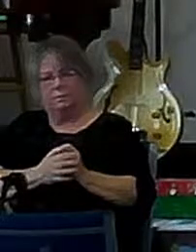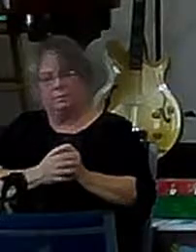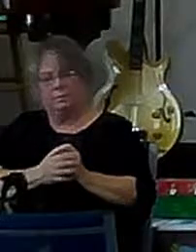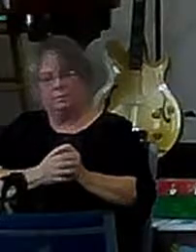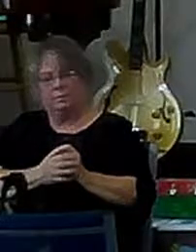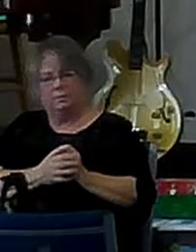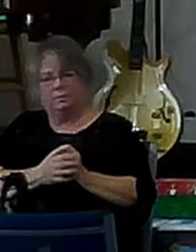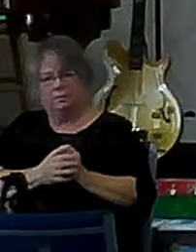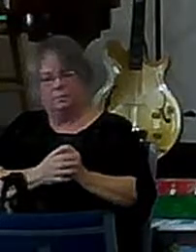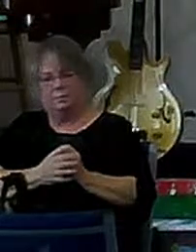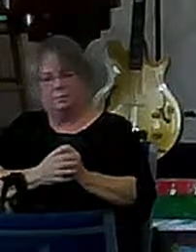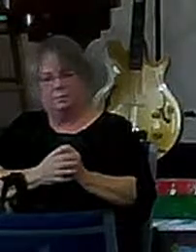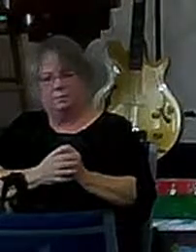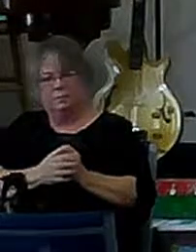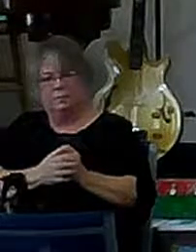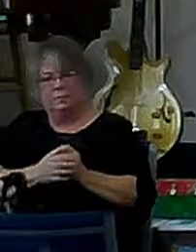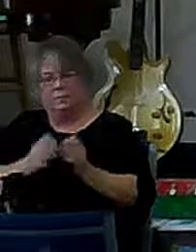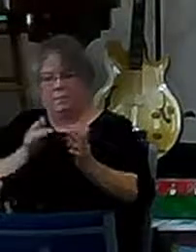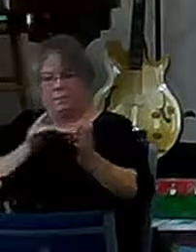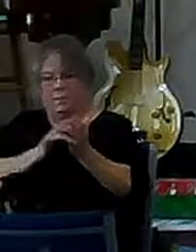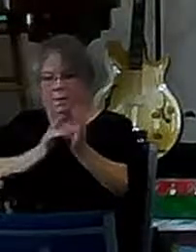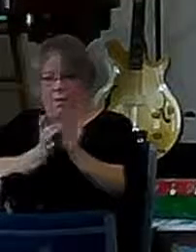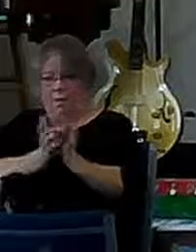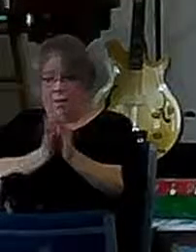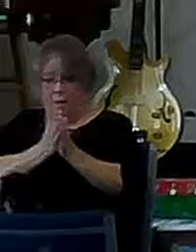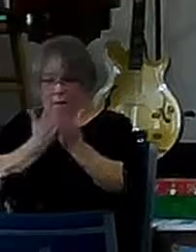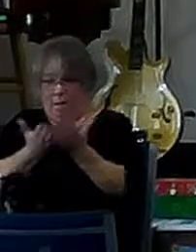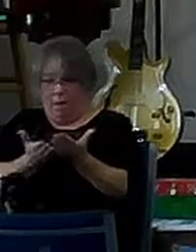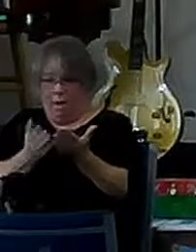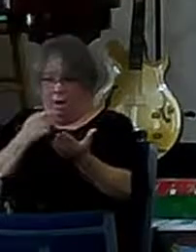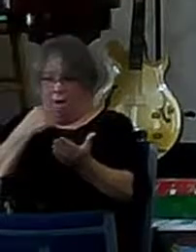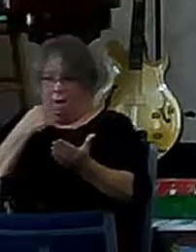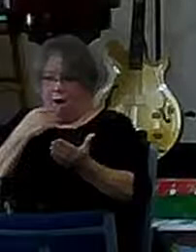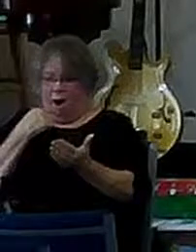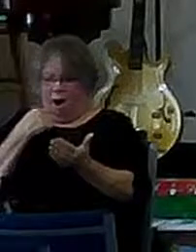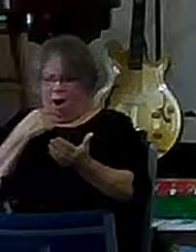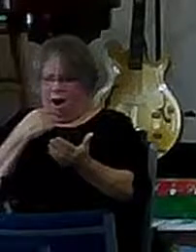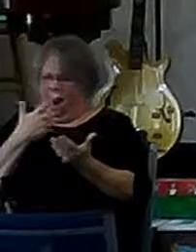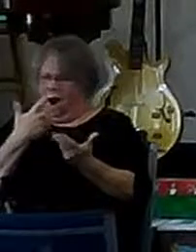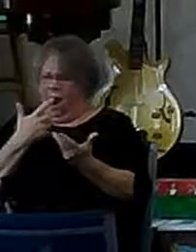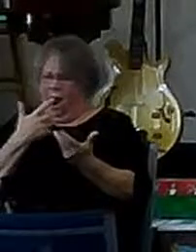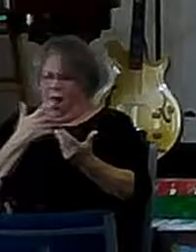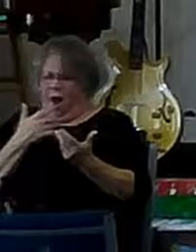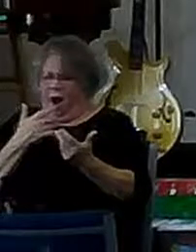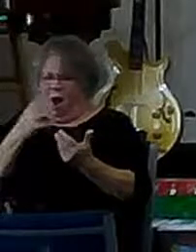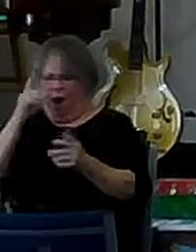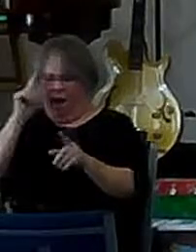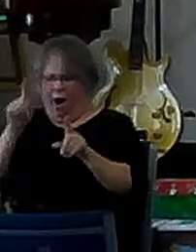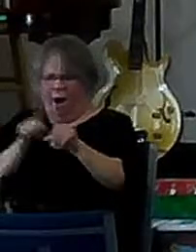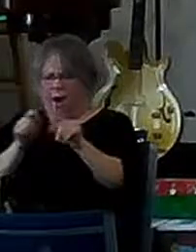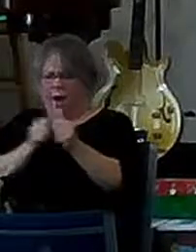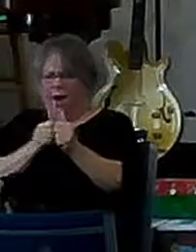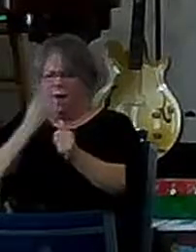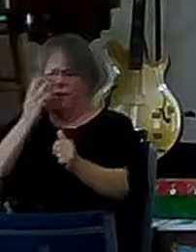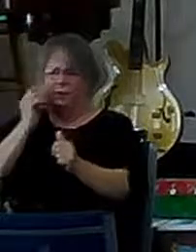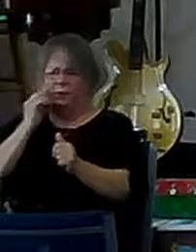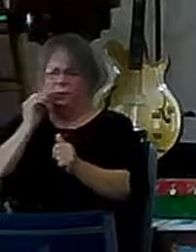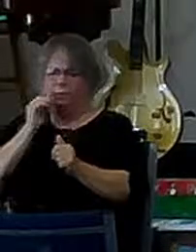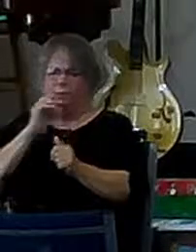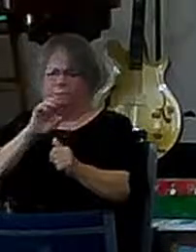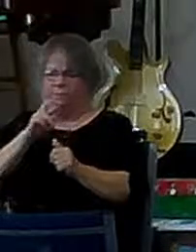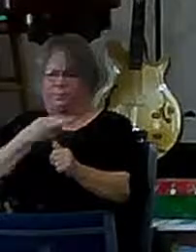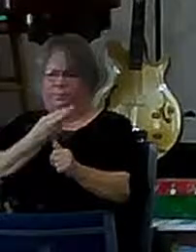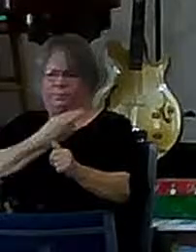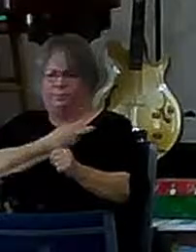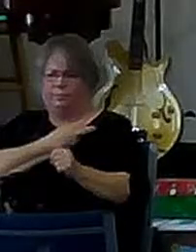This is what the Bible says. Does this agree with Mormon doctrine? The Bible says,